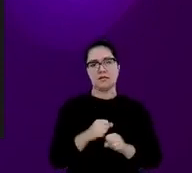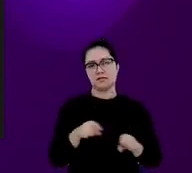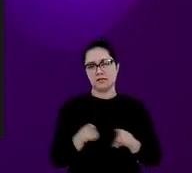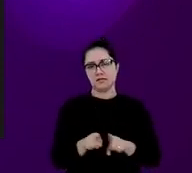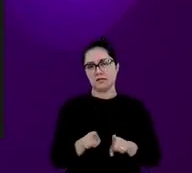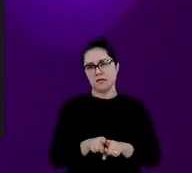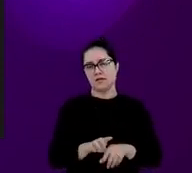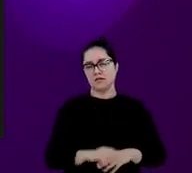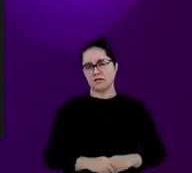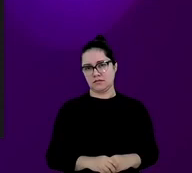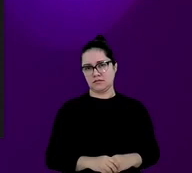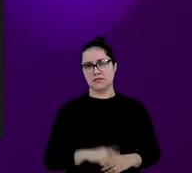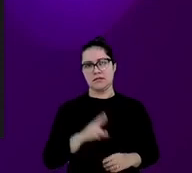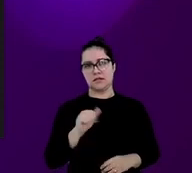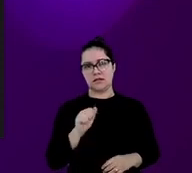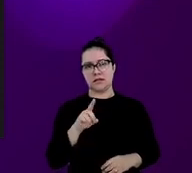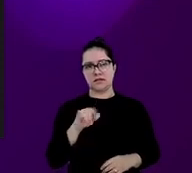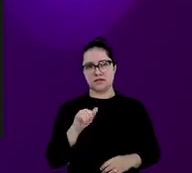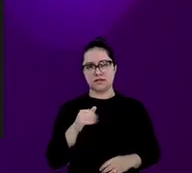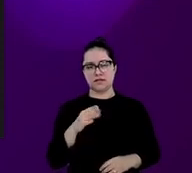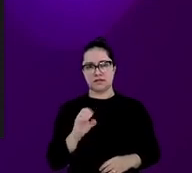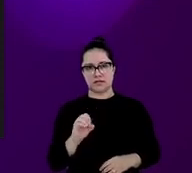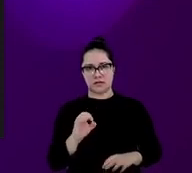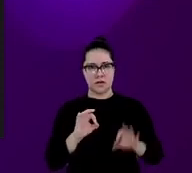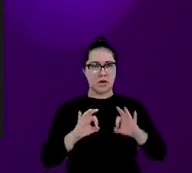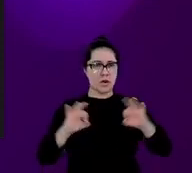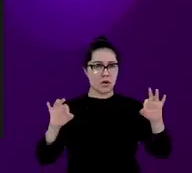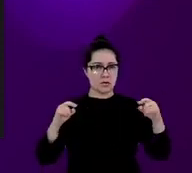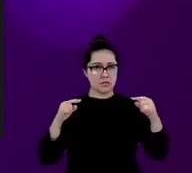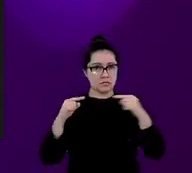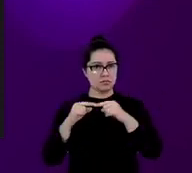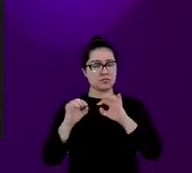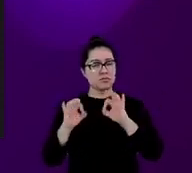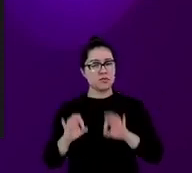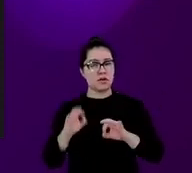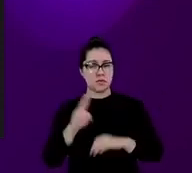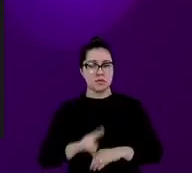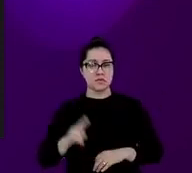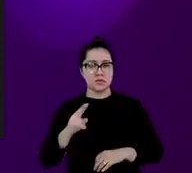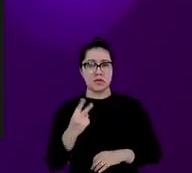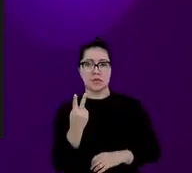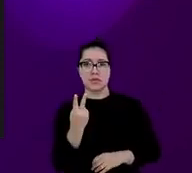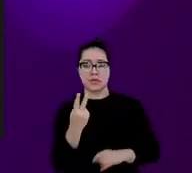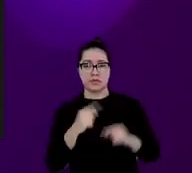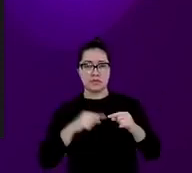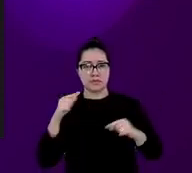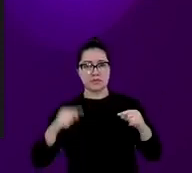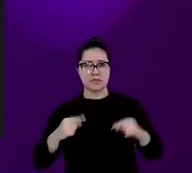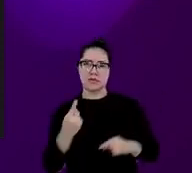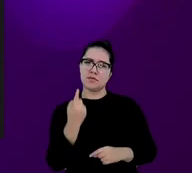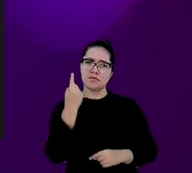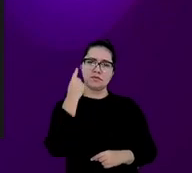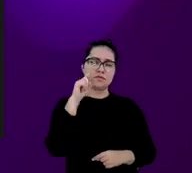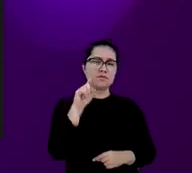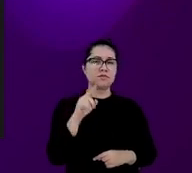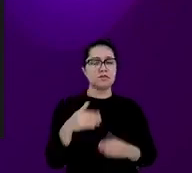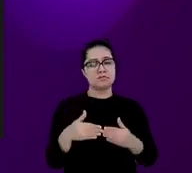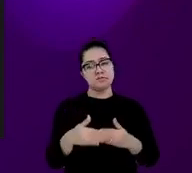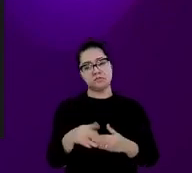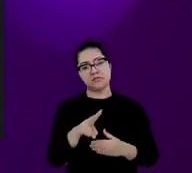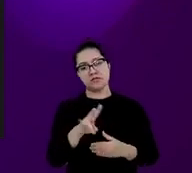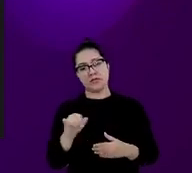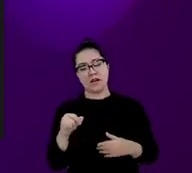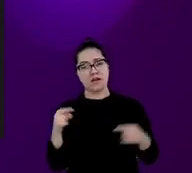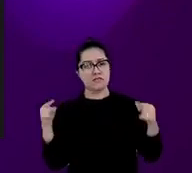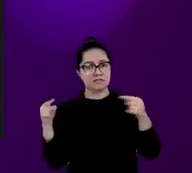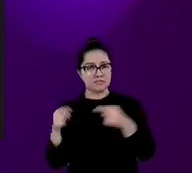use 2 wavelengths. So maybe one day we can go in that direction, but not now. We have